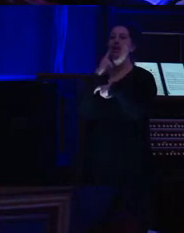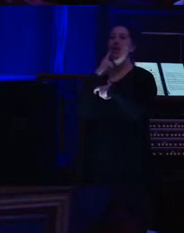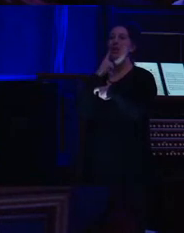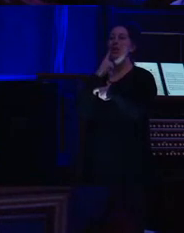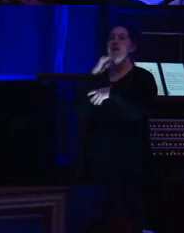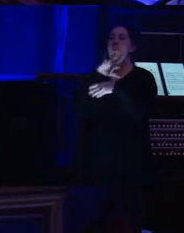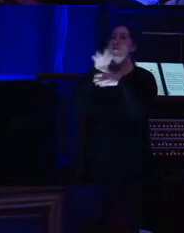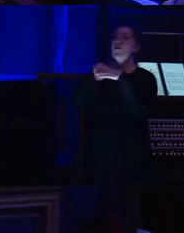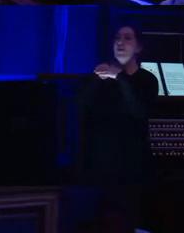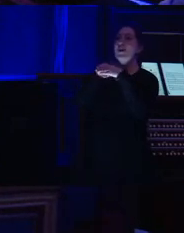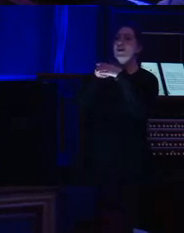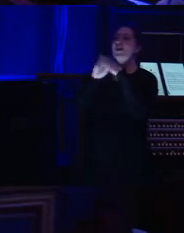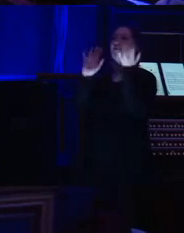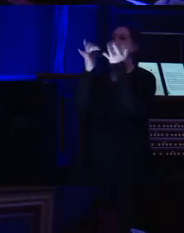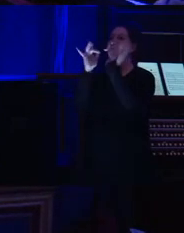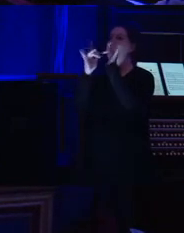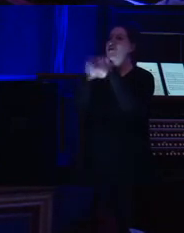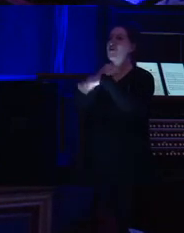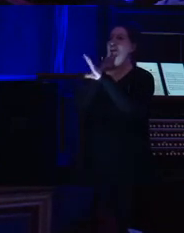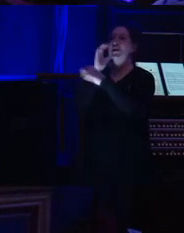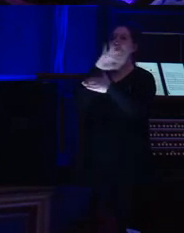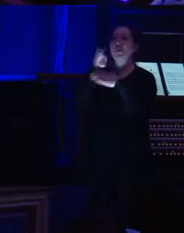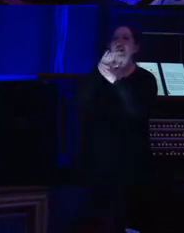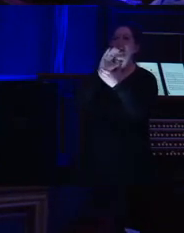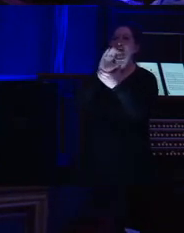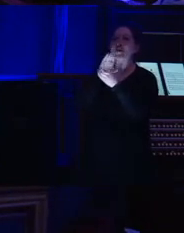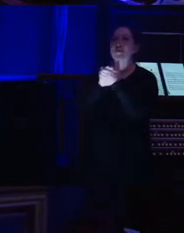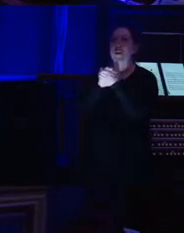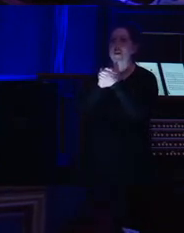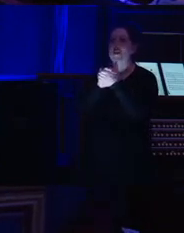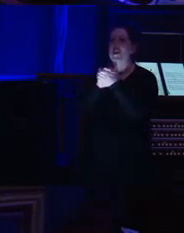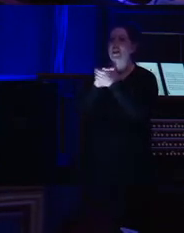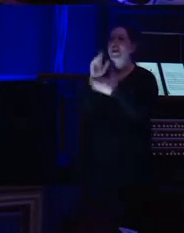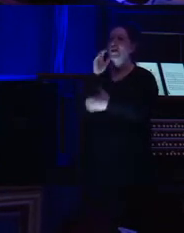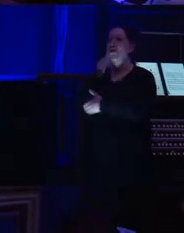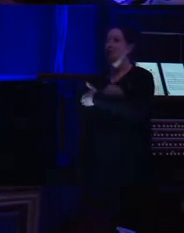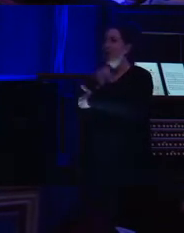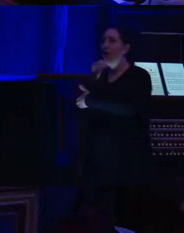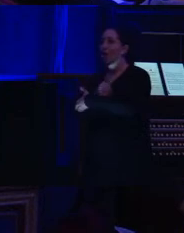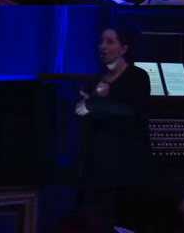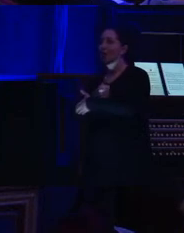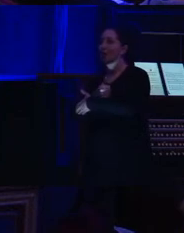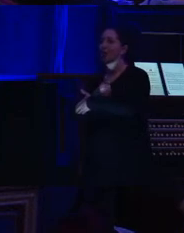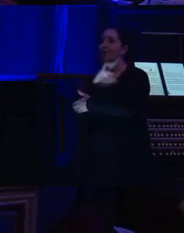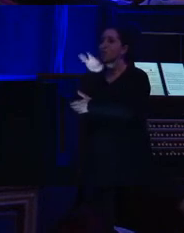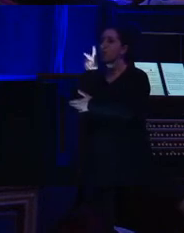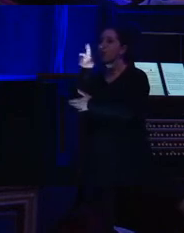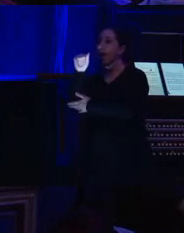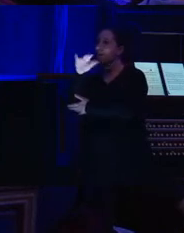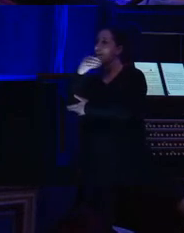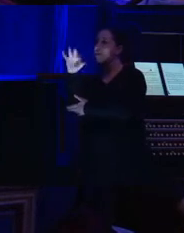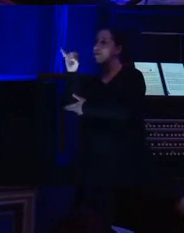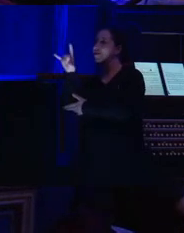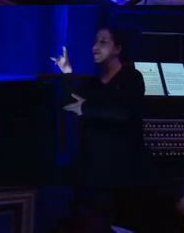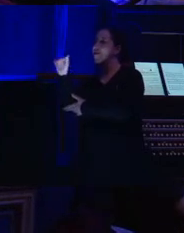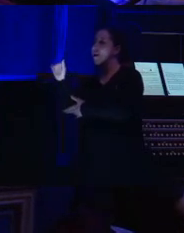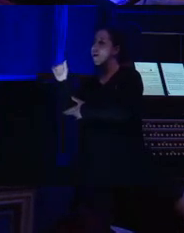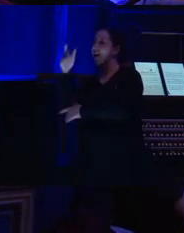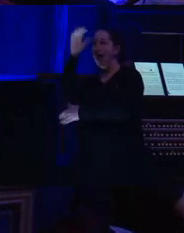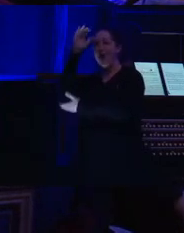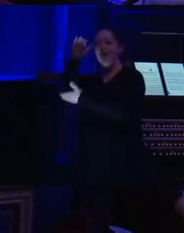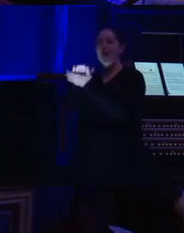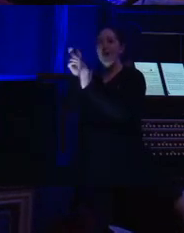us virtually, including his wife, Wendy Yip, their daughters, Juliana and Sarah, and son-in-law,